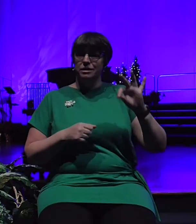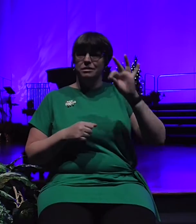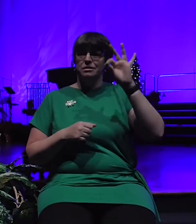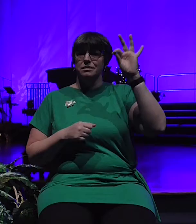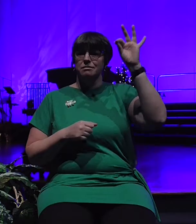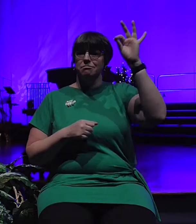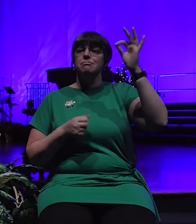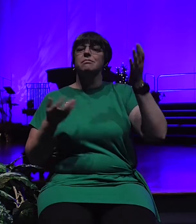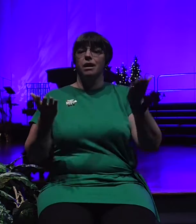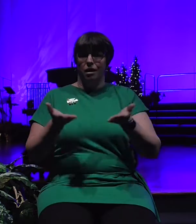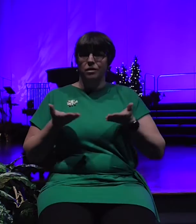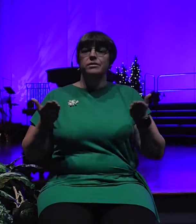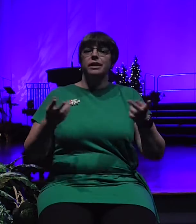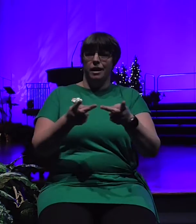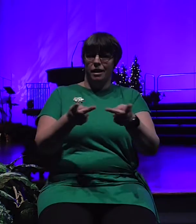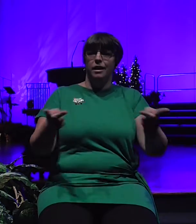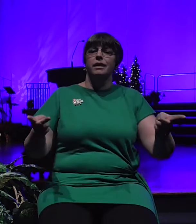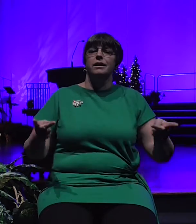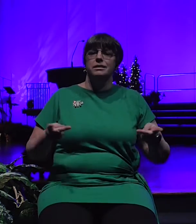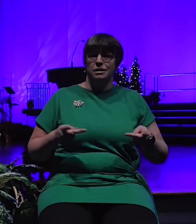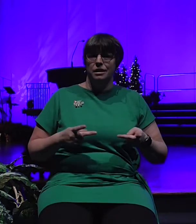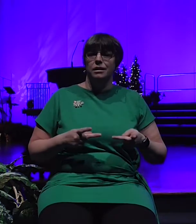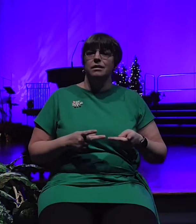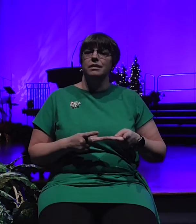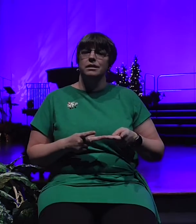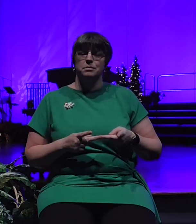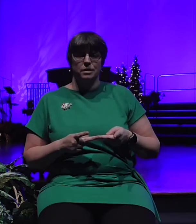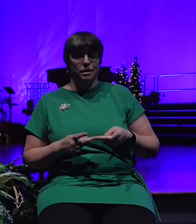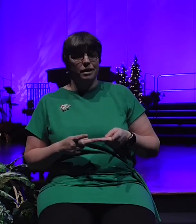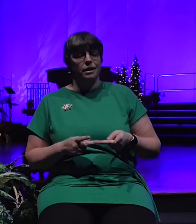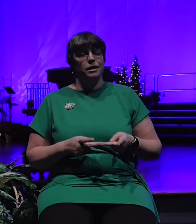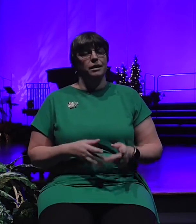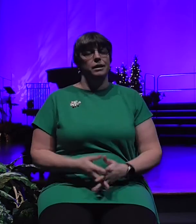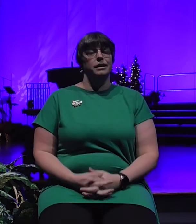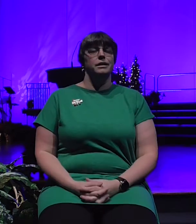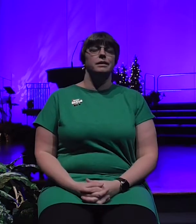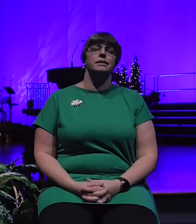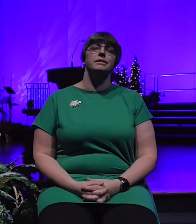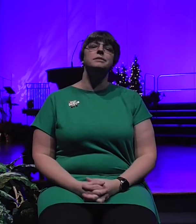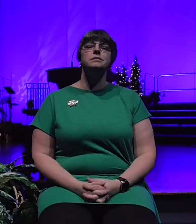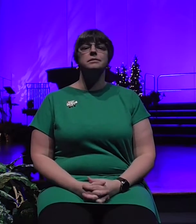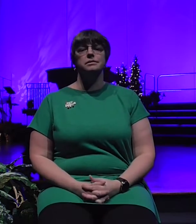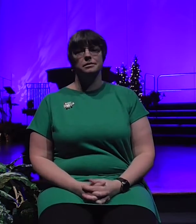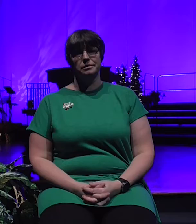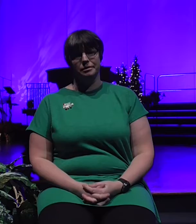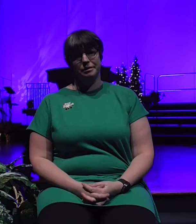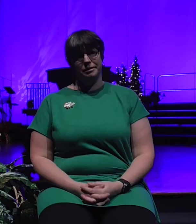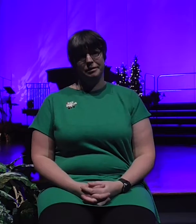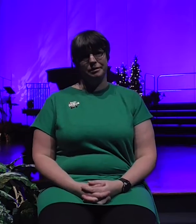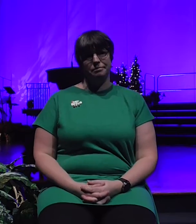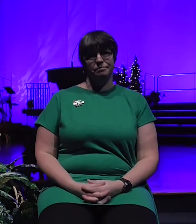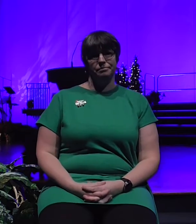Surely the presence of God is in this place.